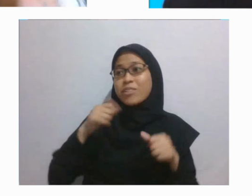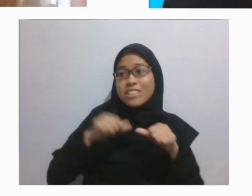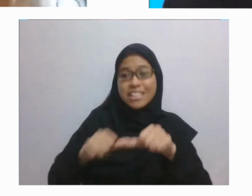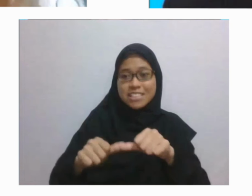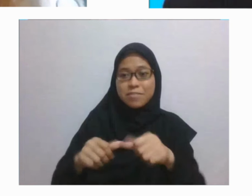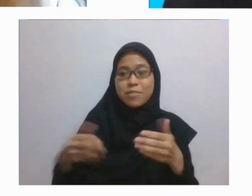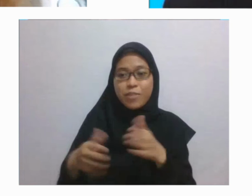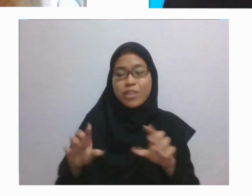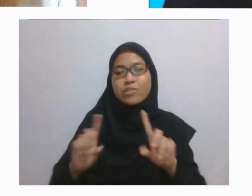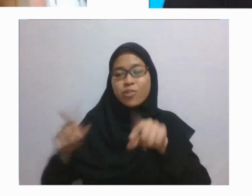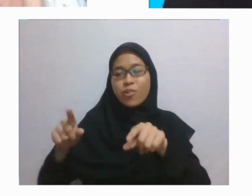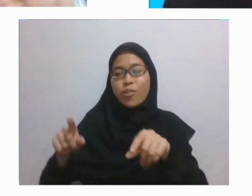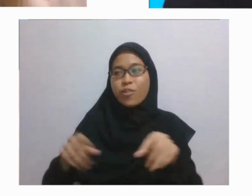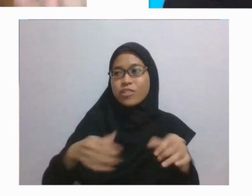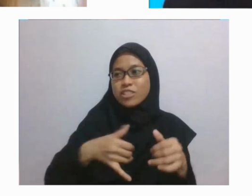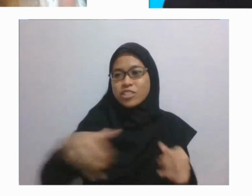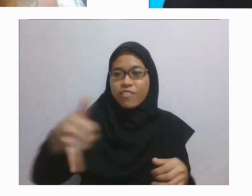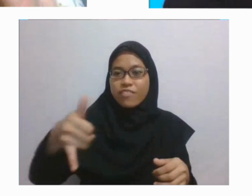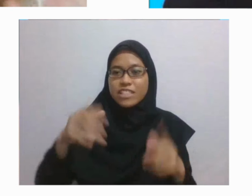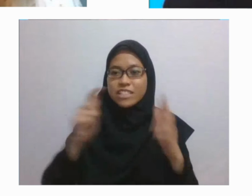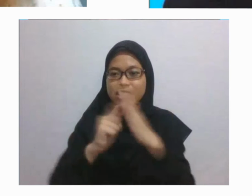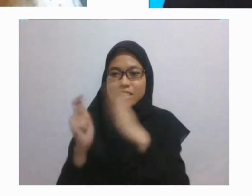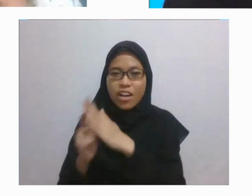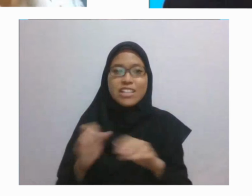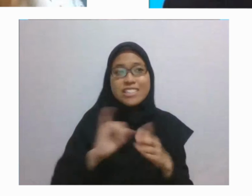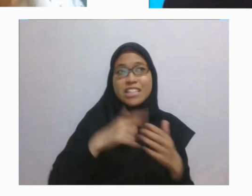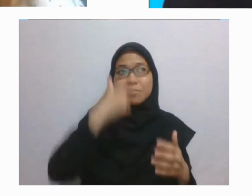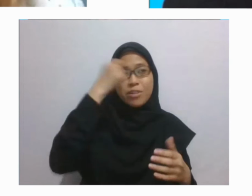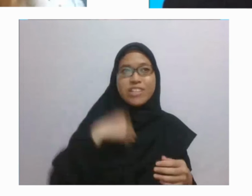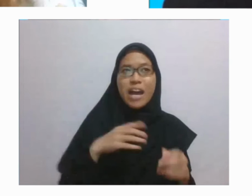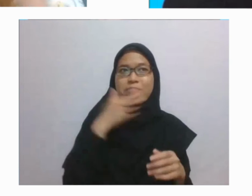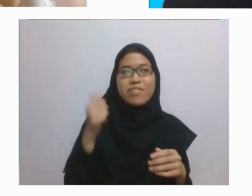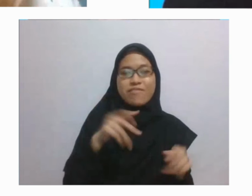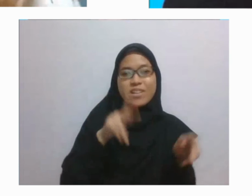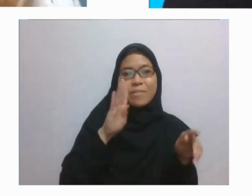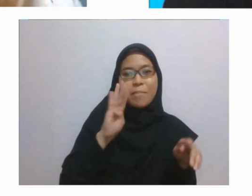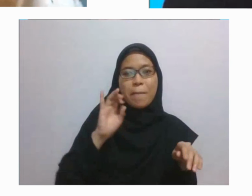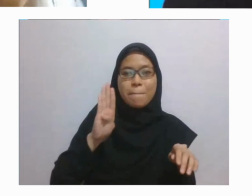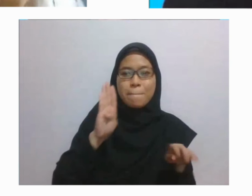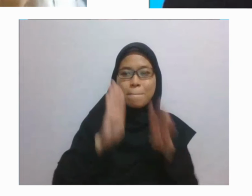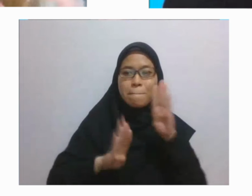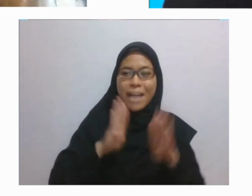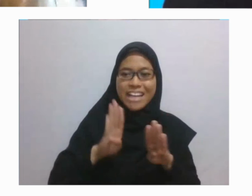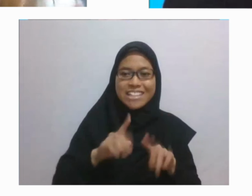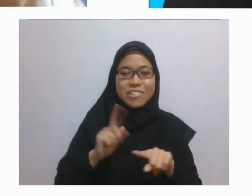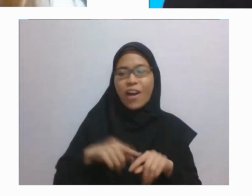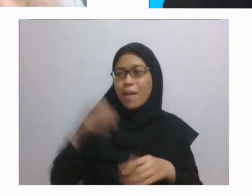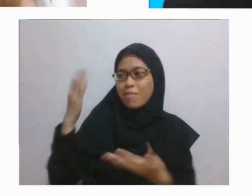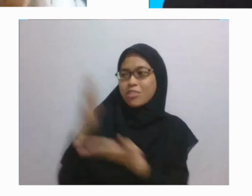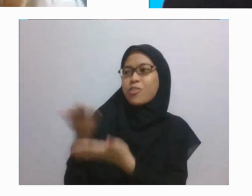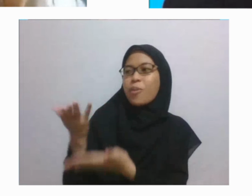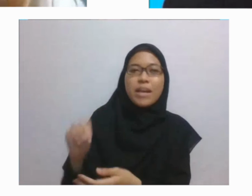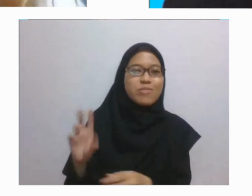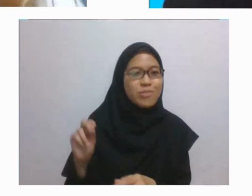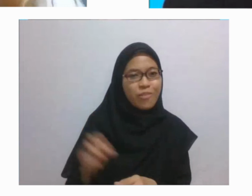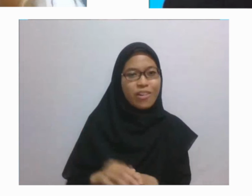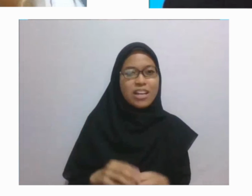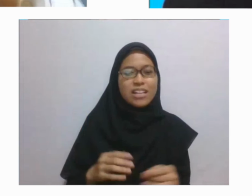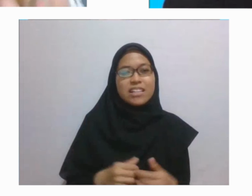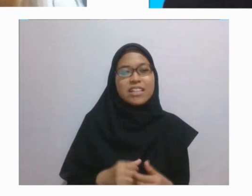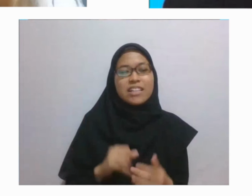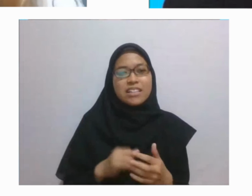has to be diverse, I think. But that also means that we have to create space in cities for these